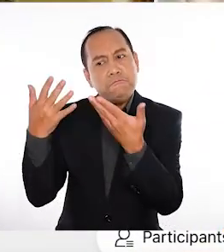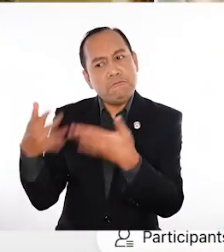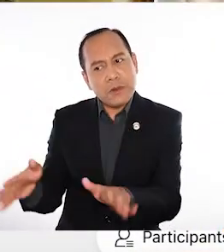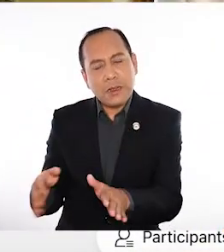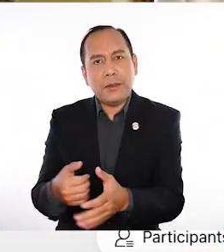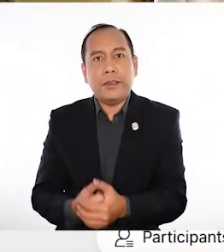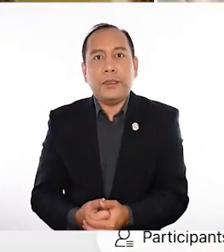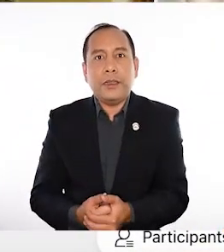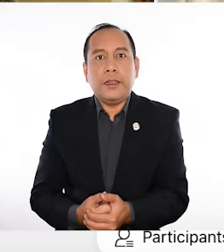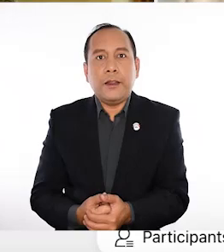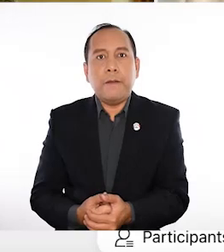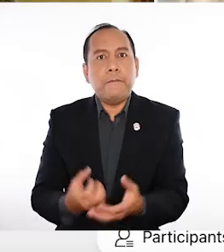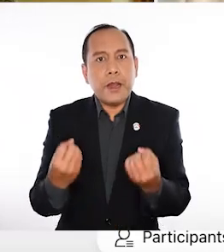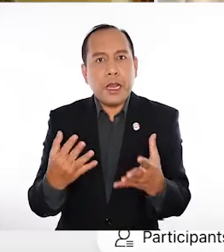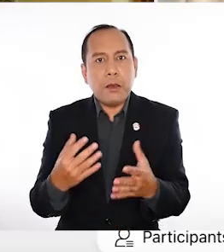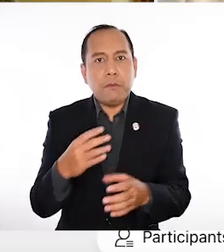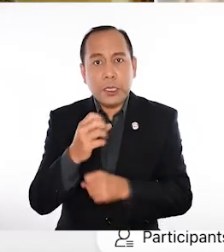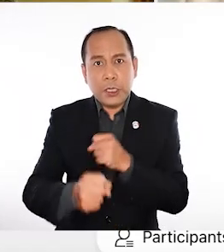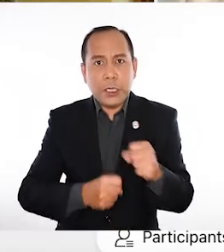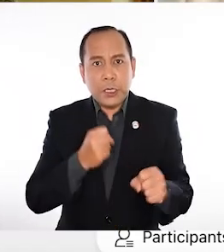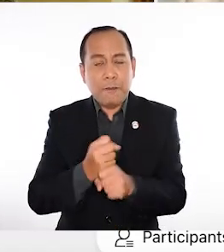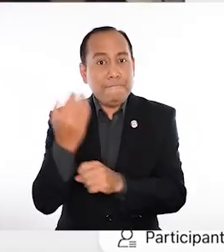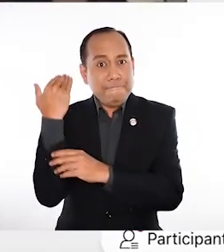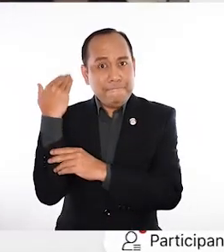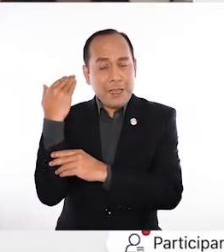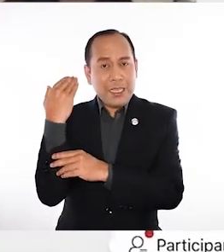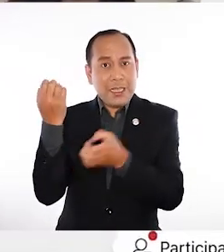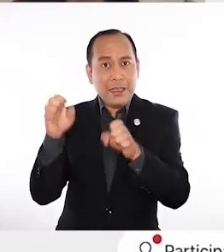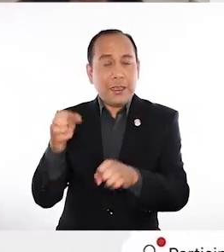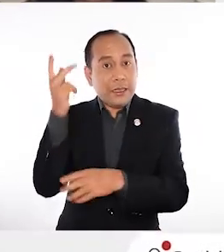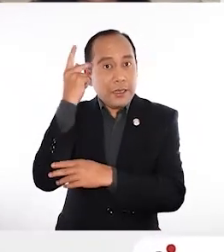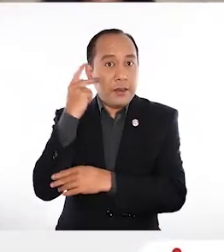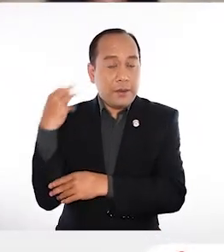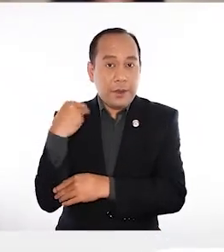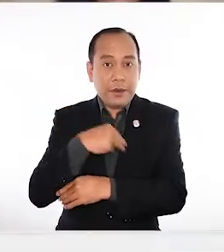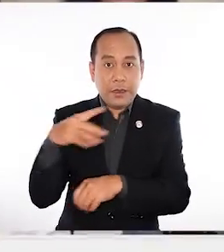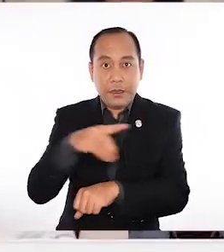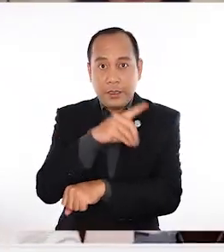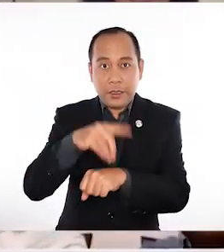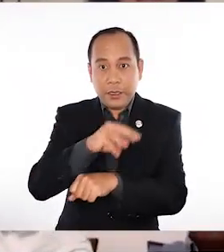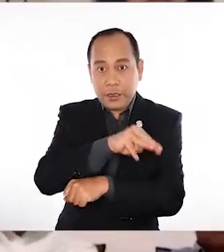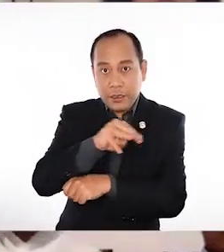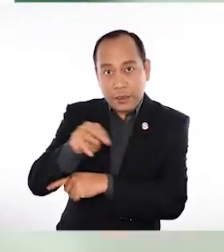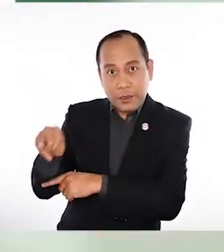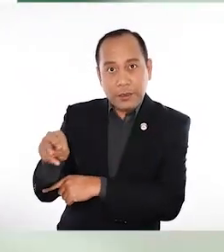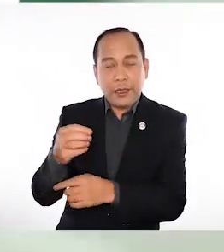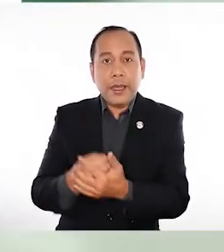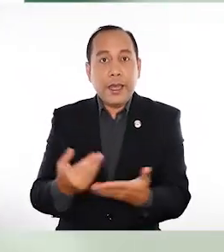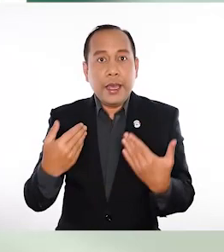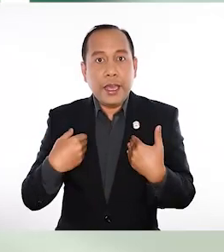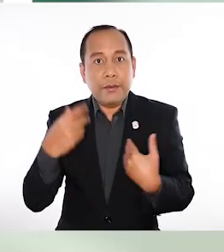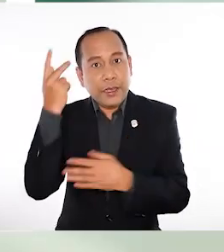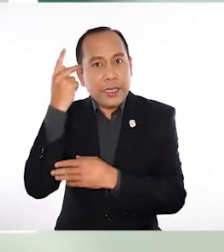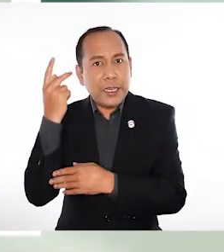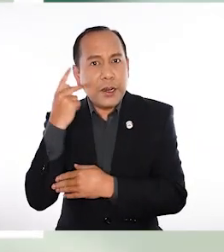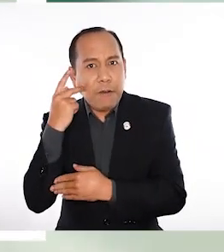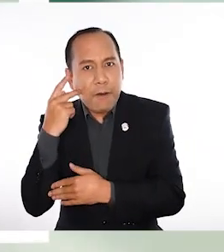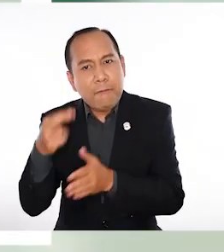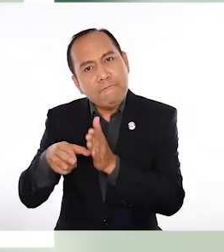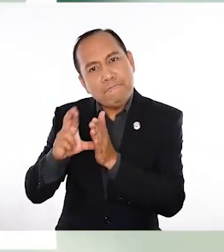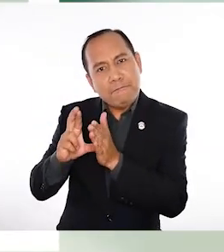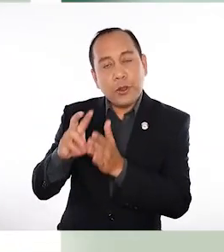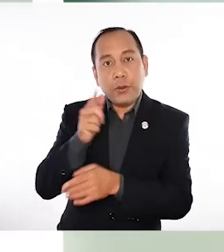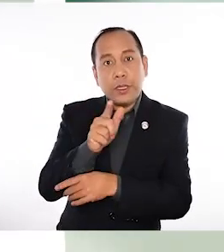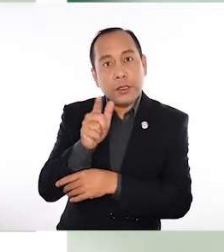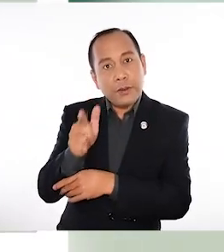take time to reflect on the year and its past events. Kaliwa members in the district of Micronesia held a Kaliwa Recap 2020